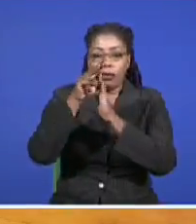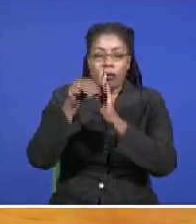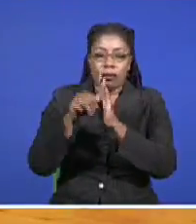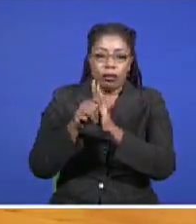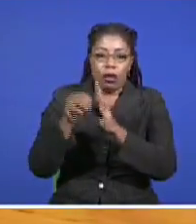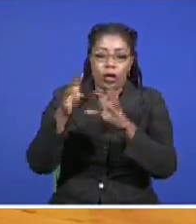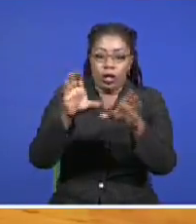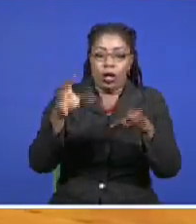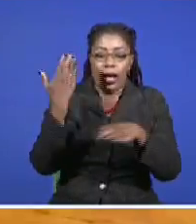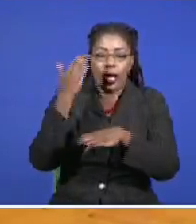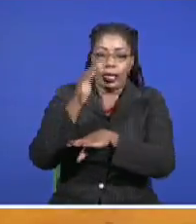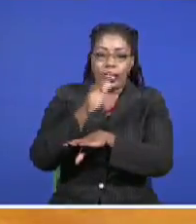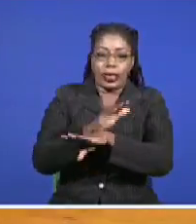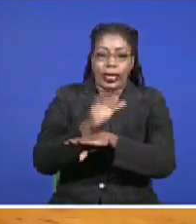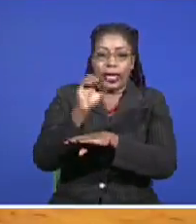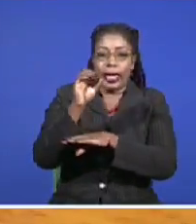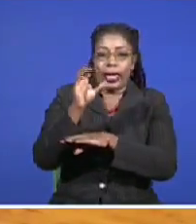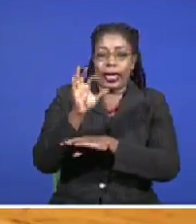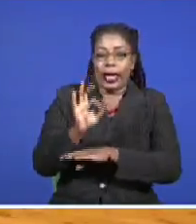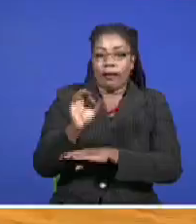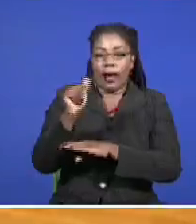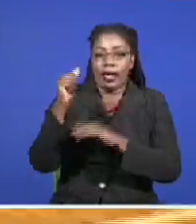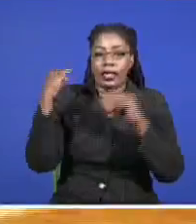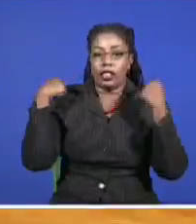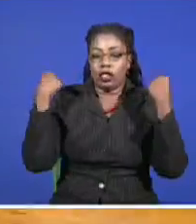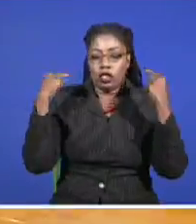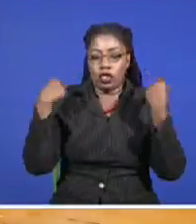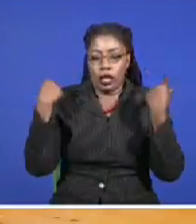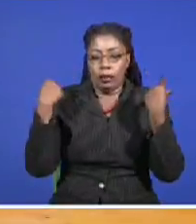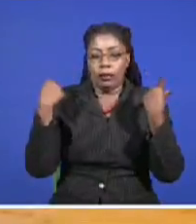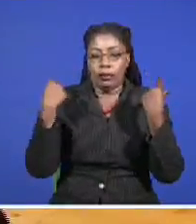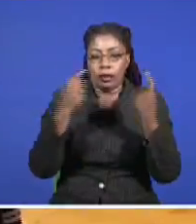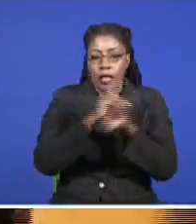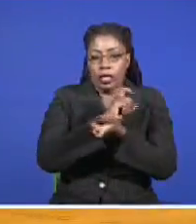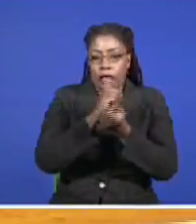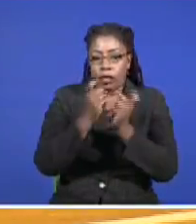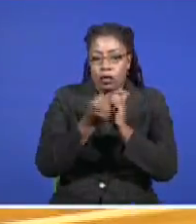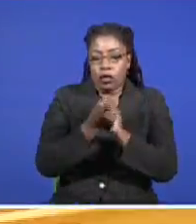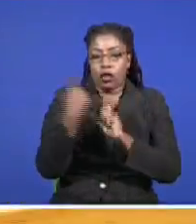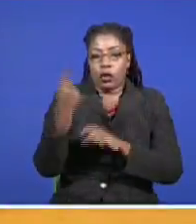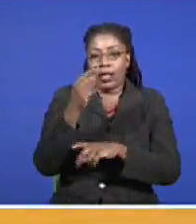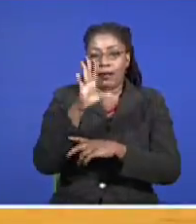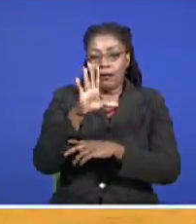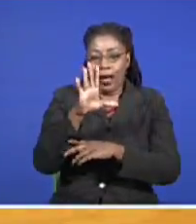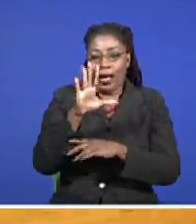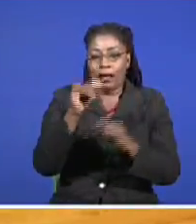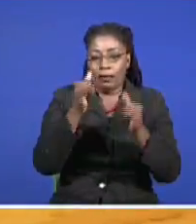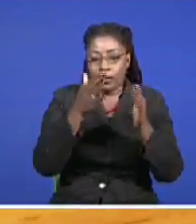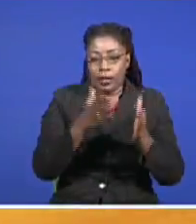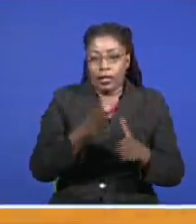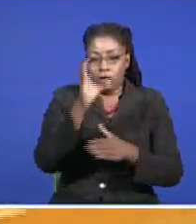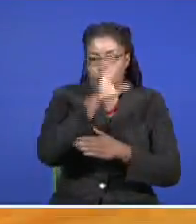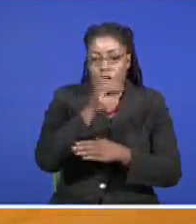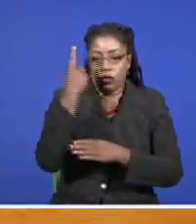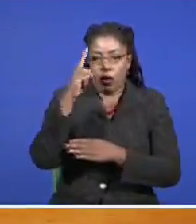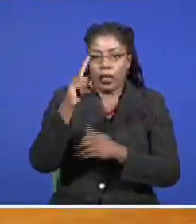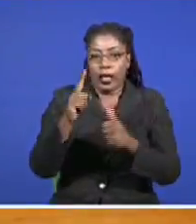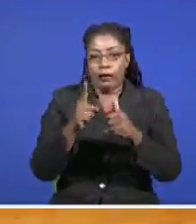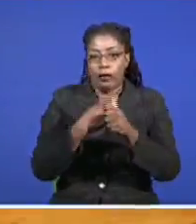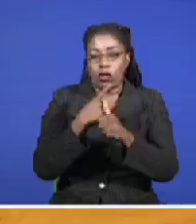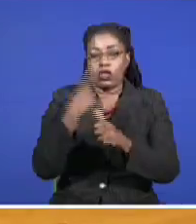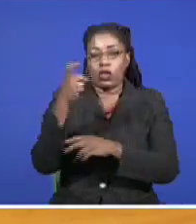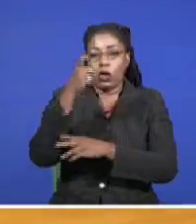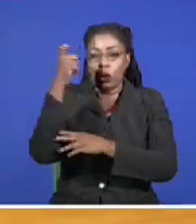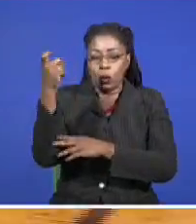on court last night at the AF Adderley Gym. The game changes only with five players on their roster in search of their first win of the